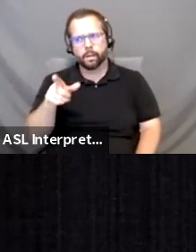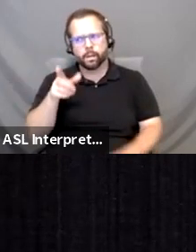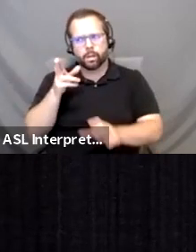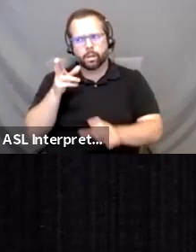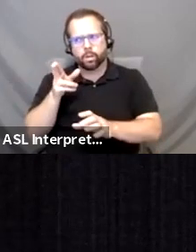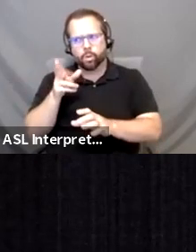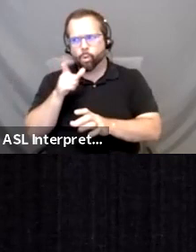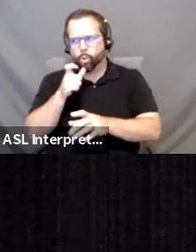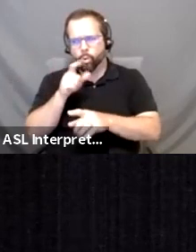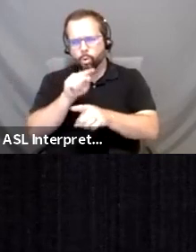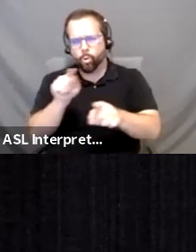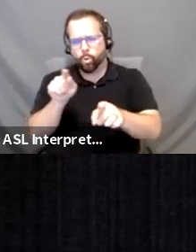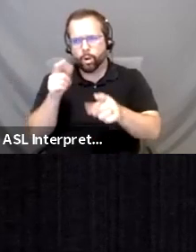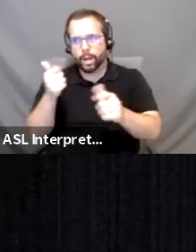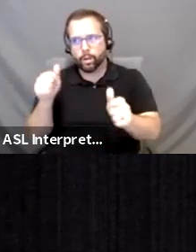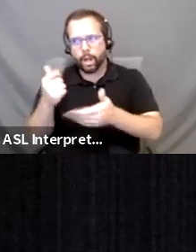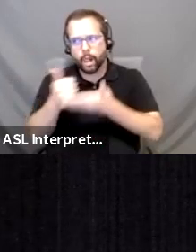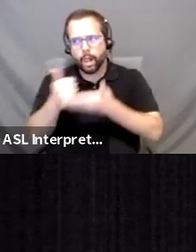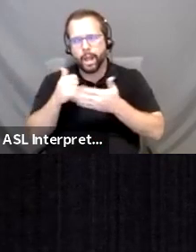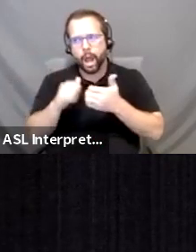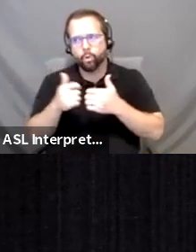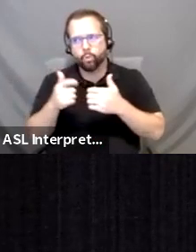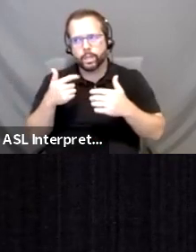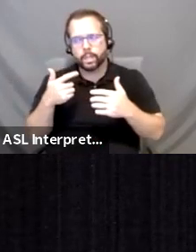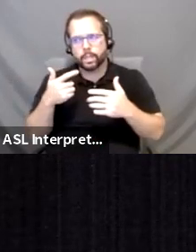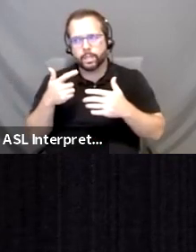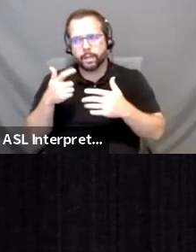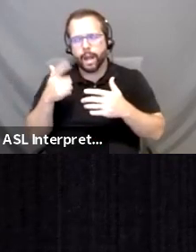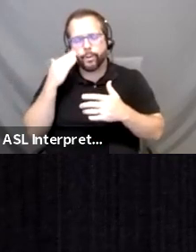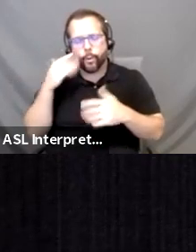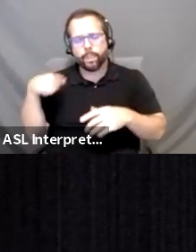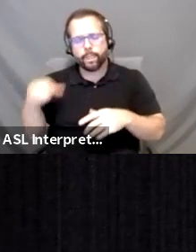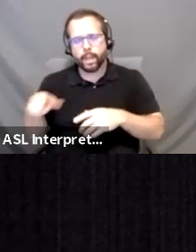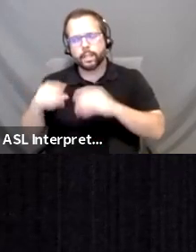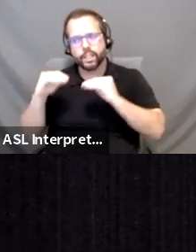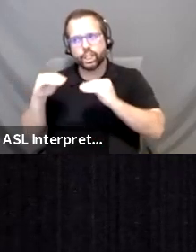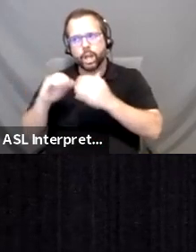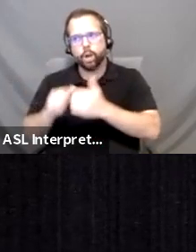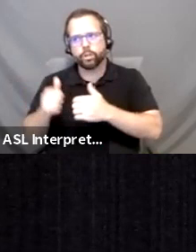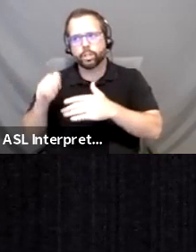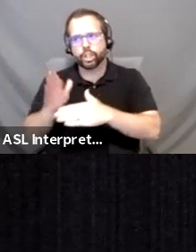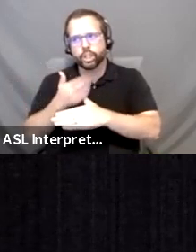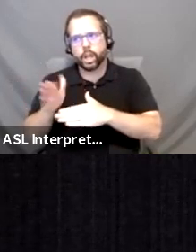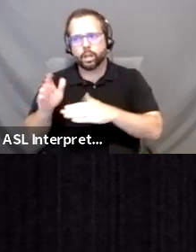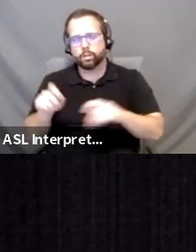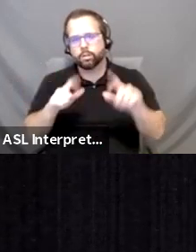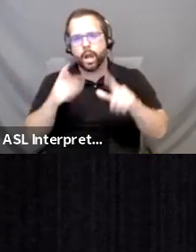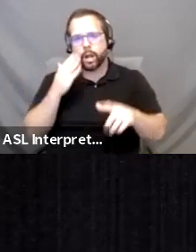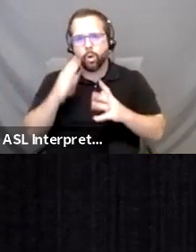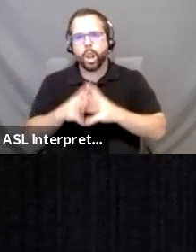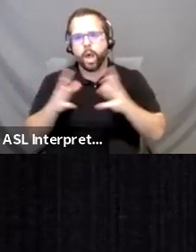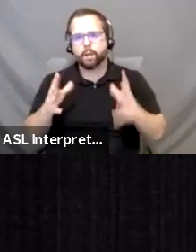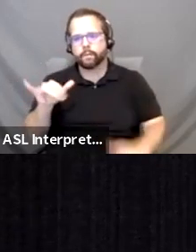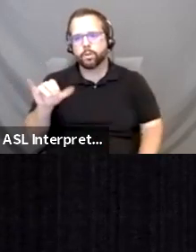name of it, but it's not happened yet. So there's another platform that I know a lot of the youth programs have started